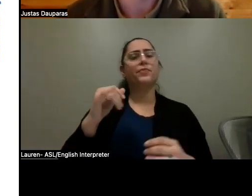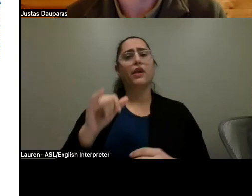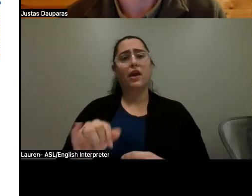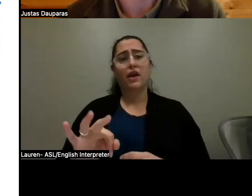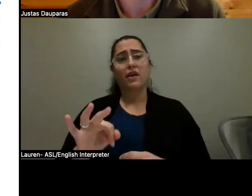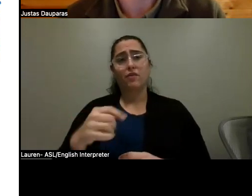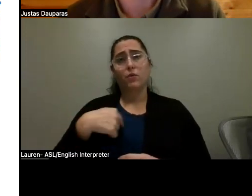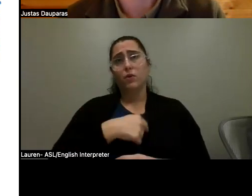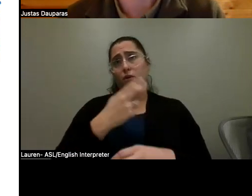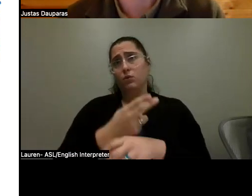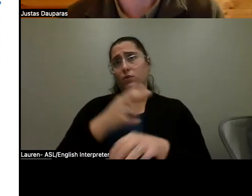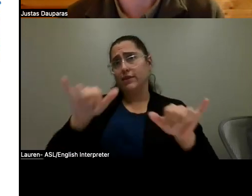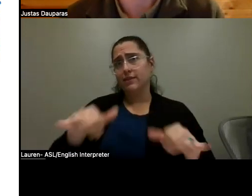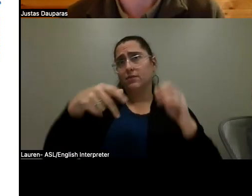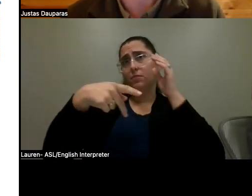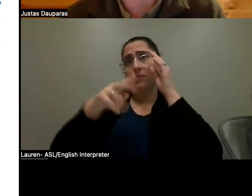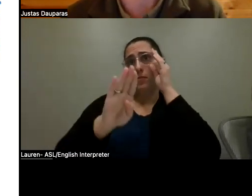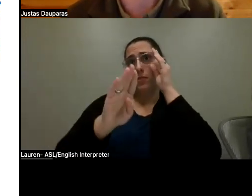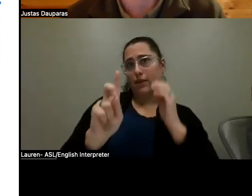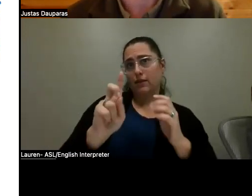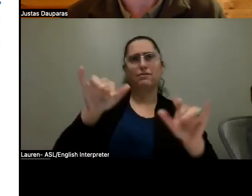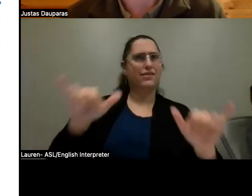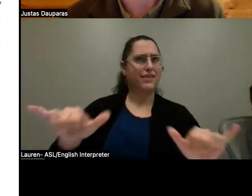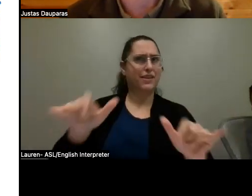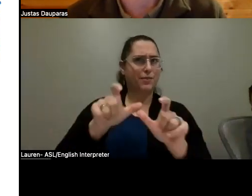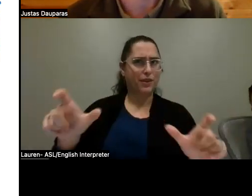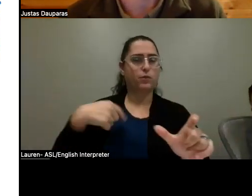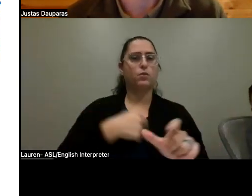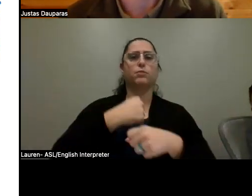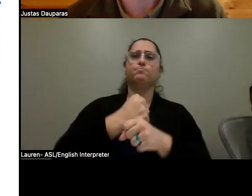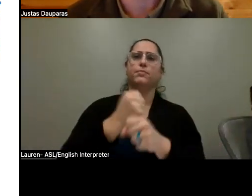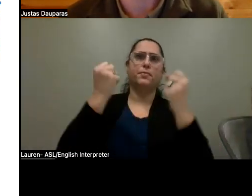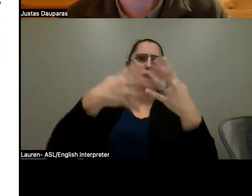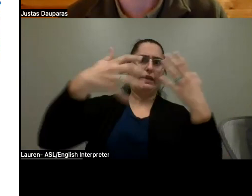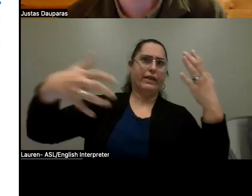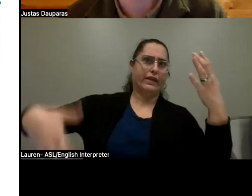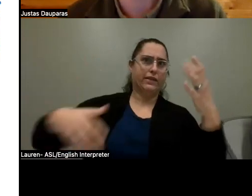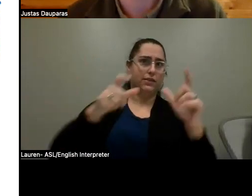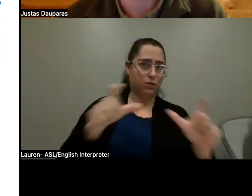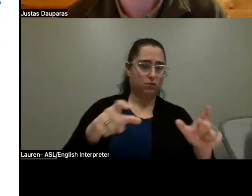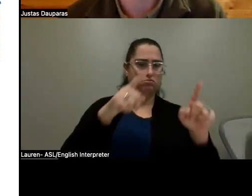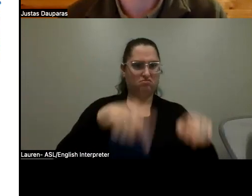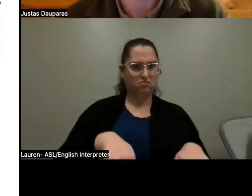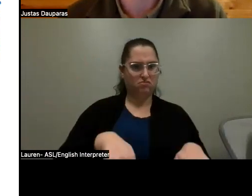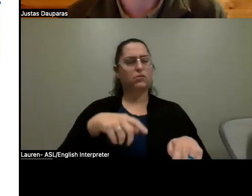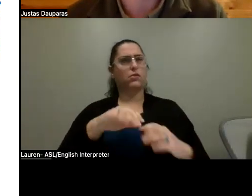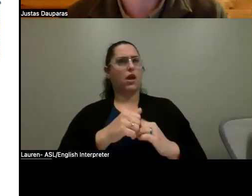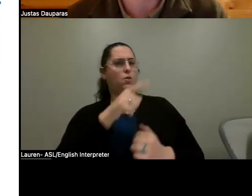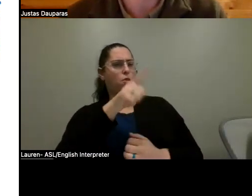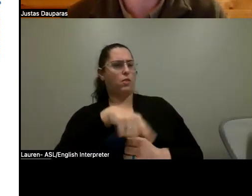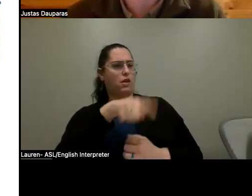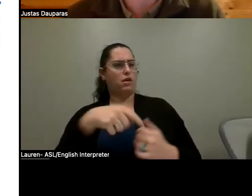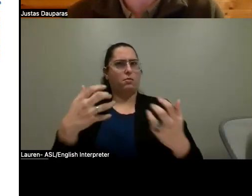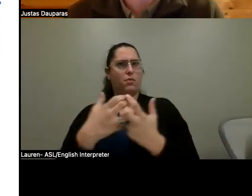same PDBs and sequences and generate a bunch of sequences and see how well those sequences match to this PSSM,